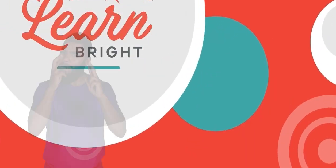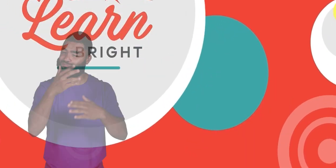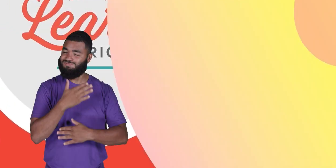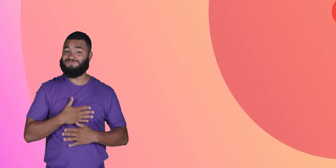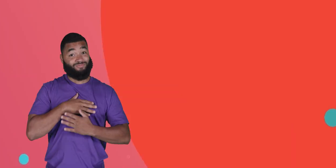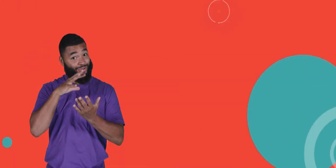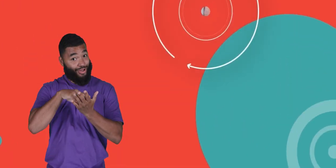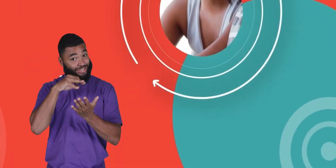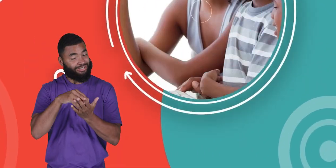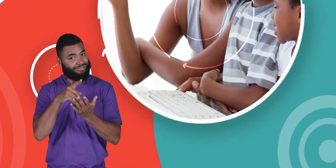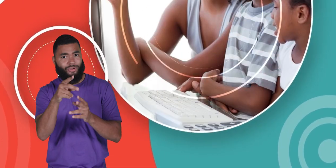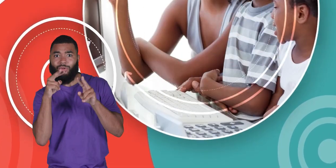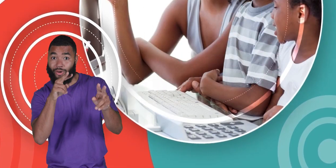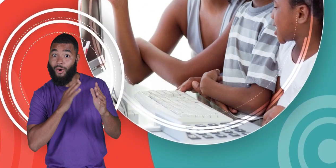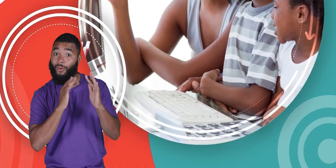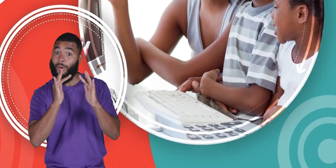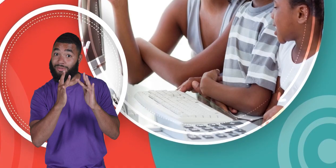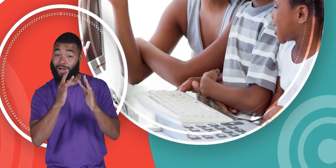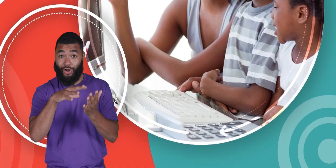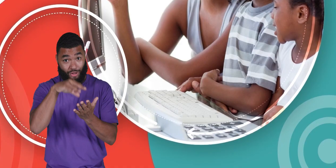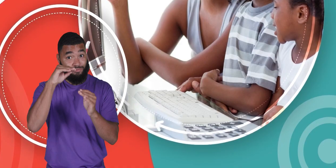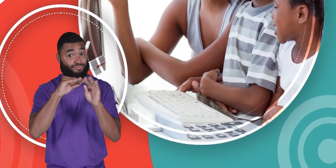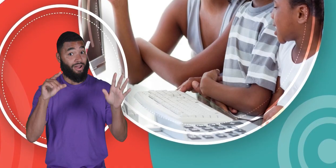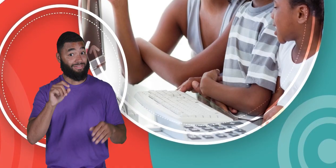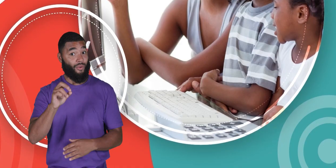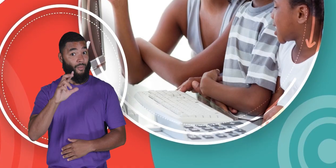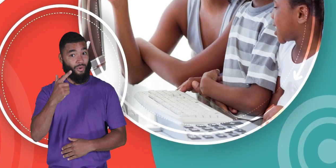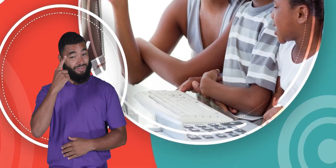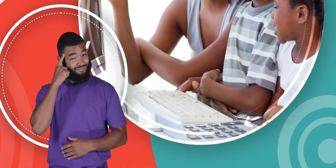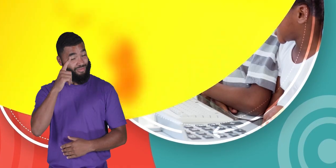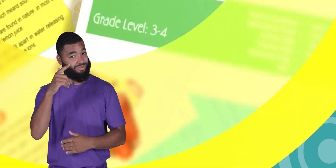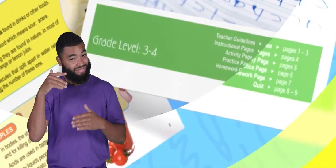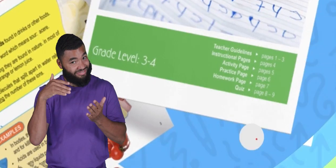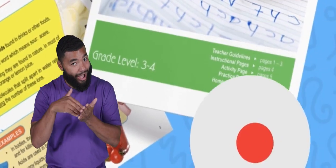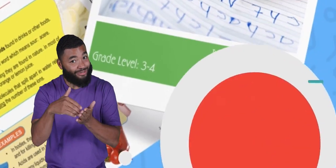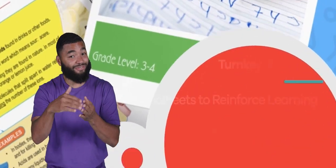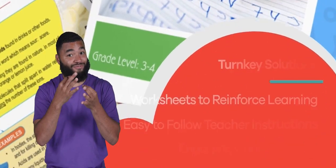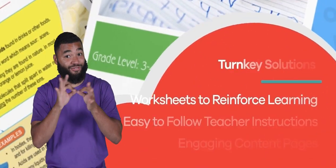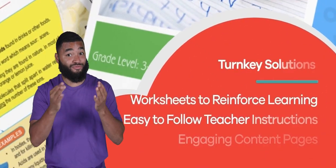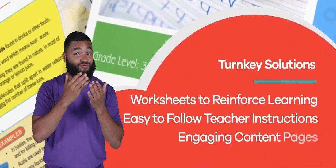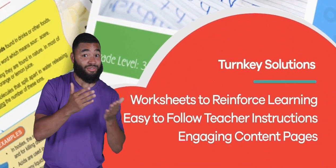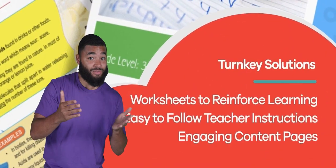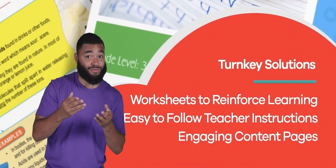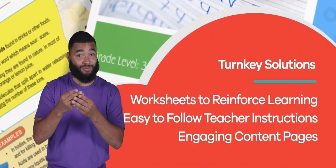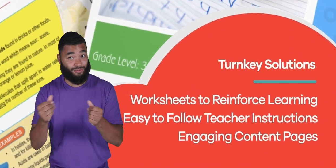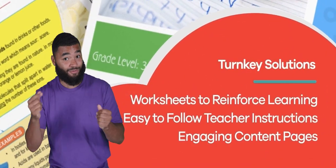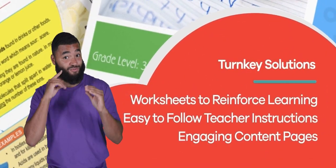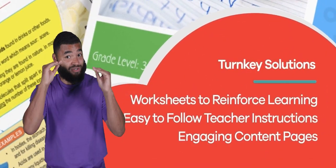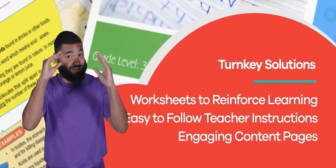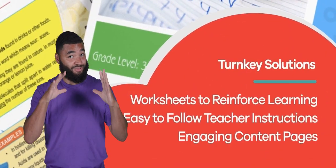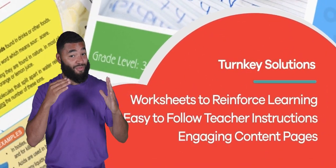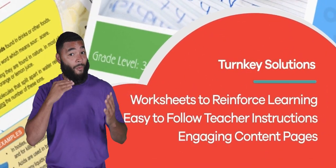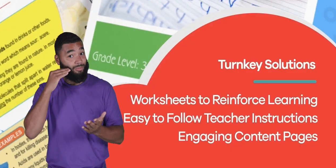Visit us at LearnBright.org for thousands of free resources and turnkey solutions for teachers